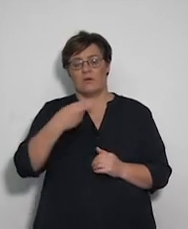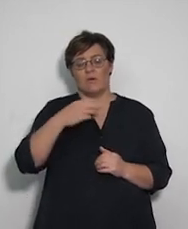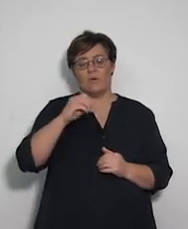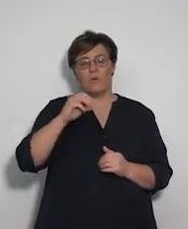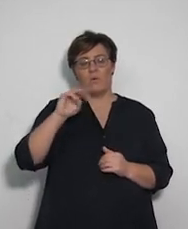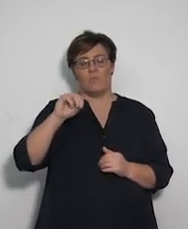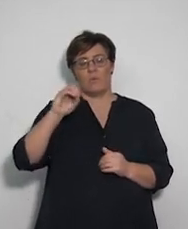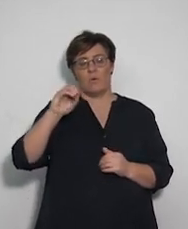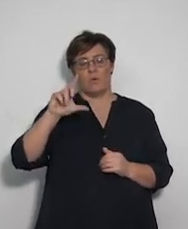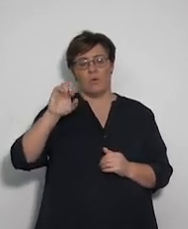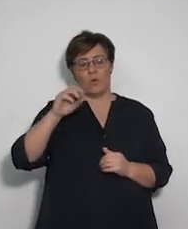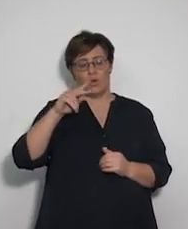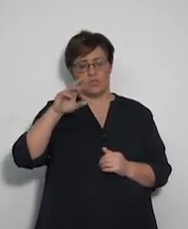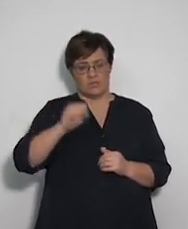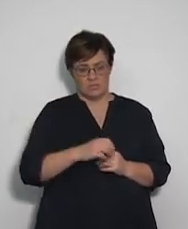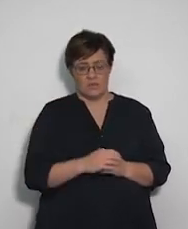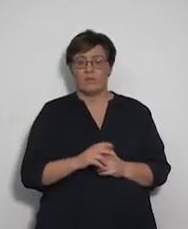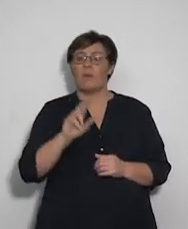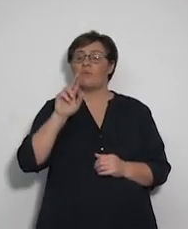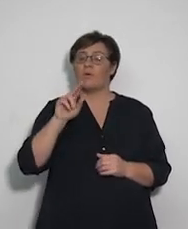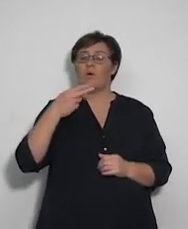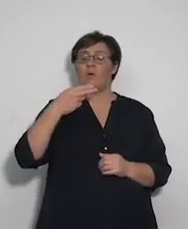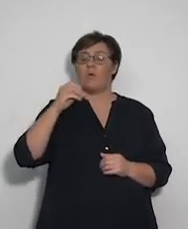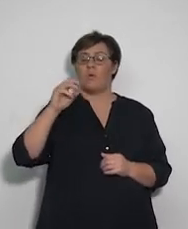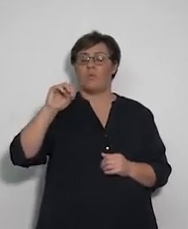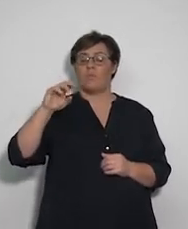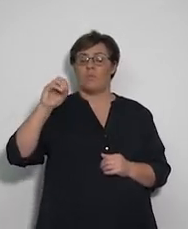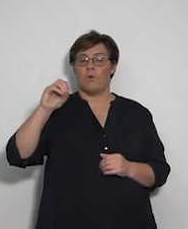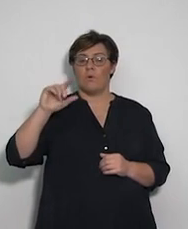be homologous. So B would be a pair of